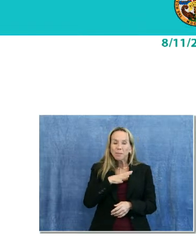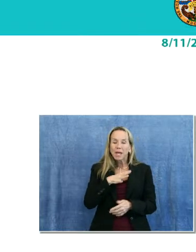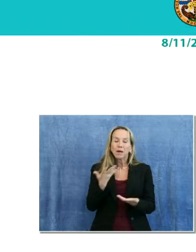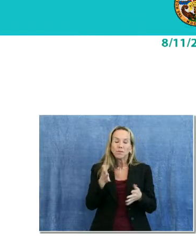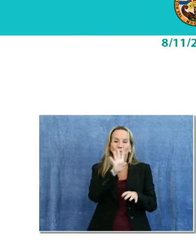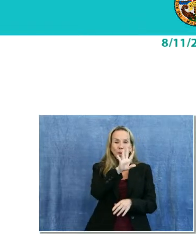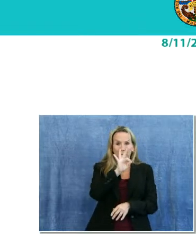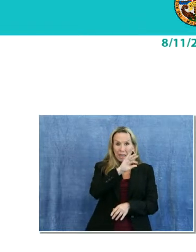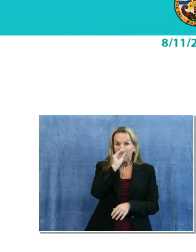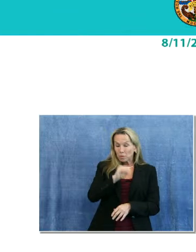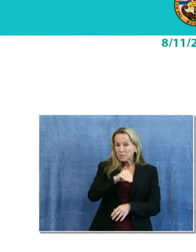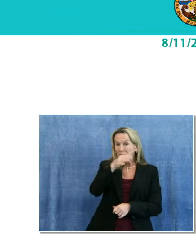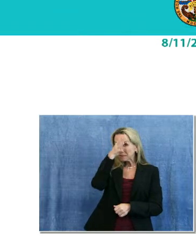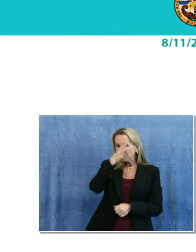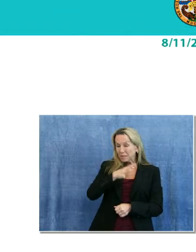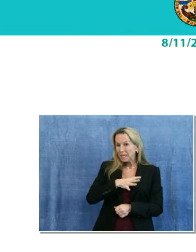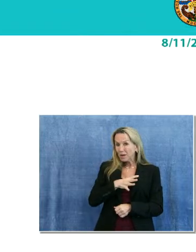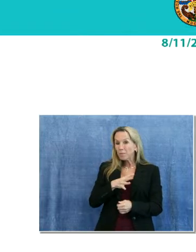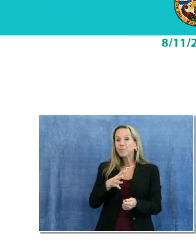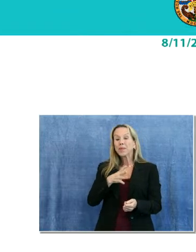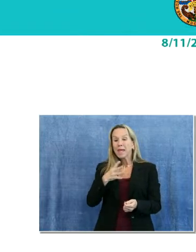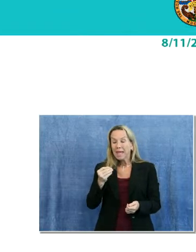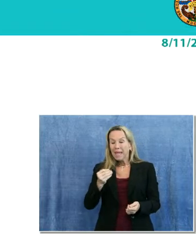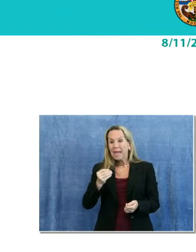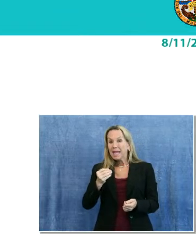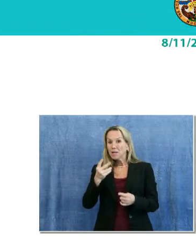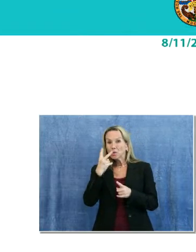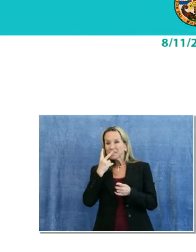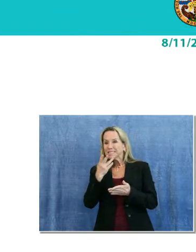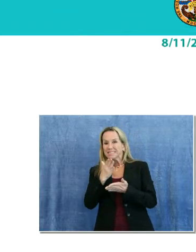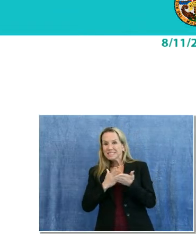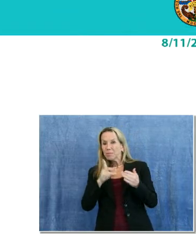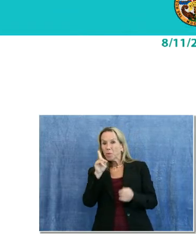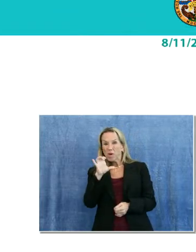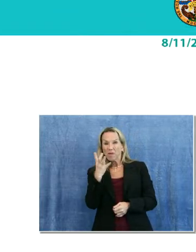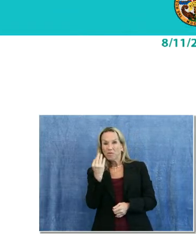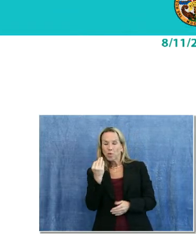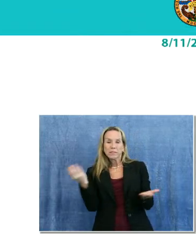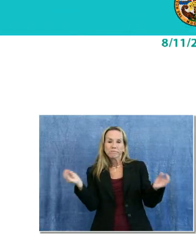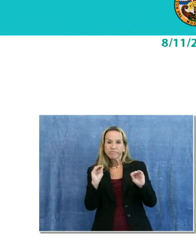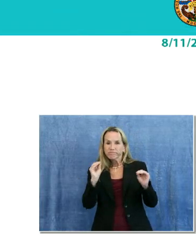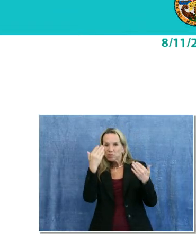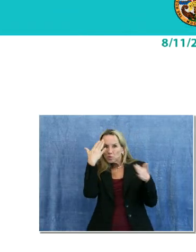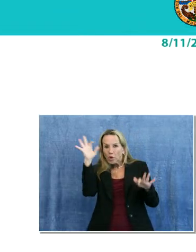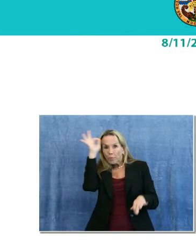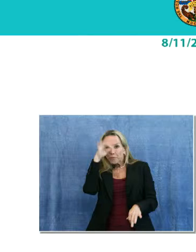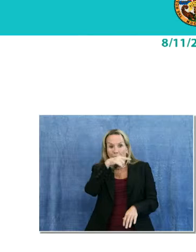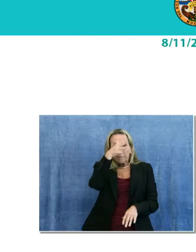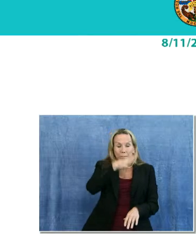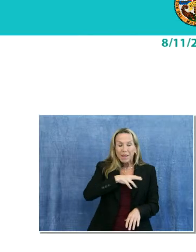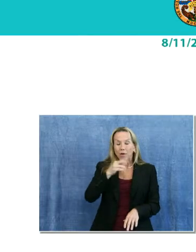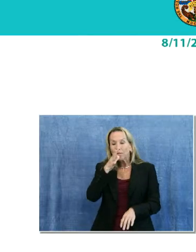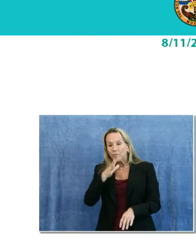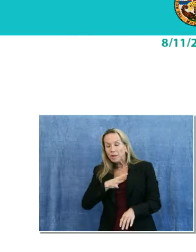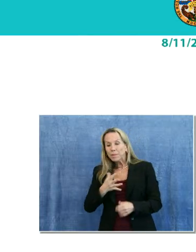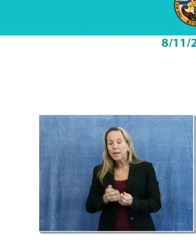with 114 individuals not having gender information provided. And